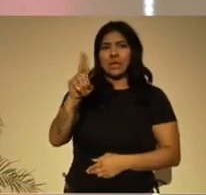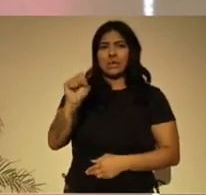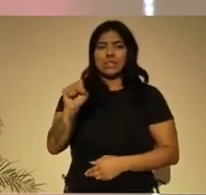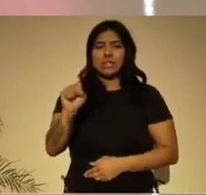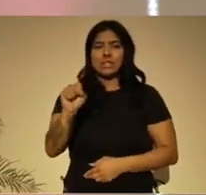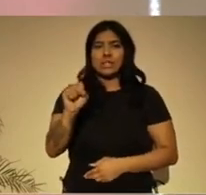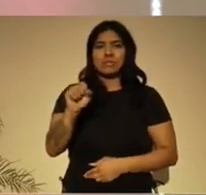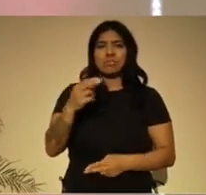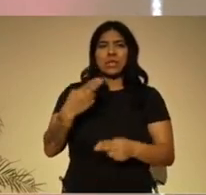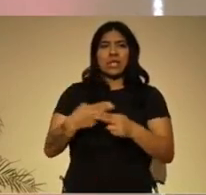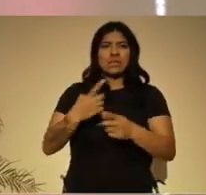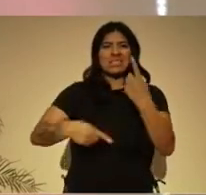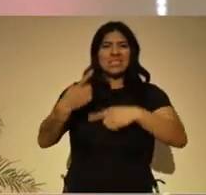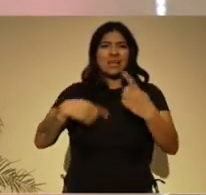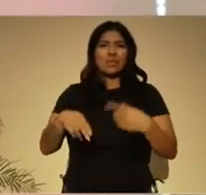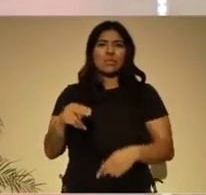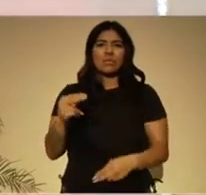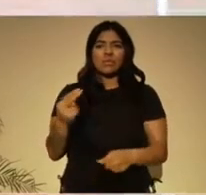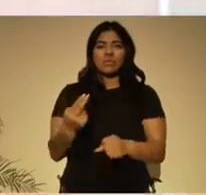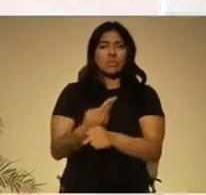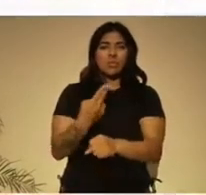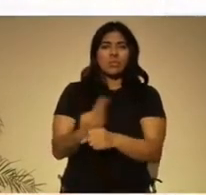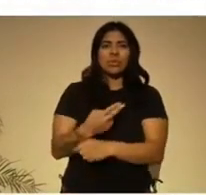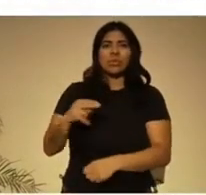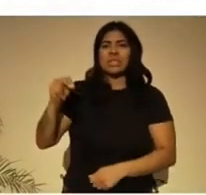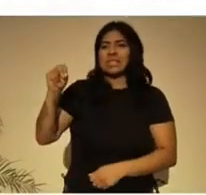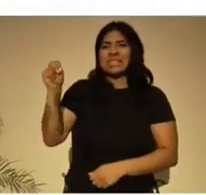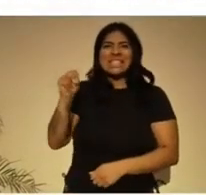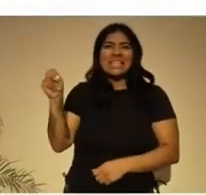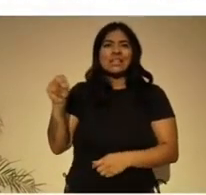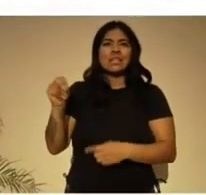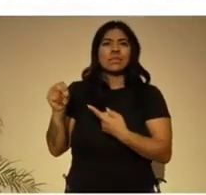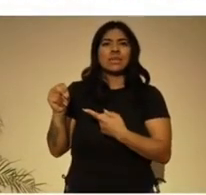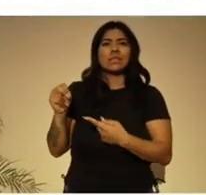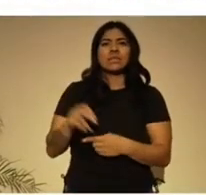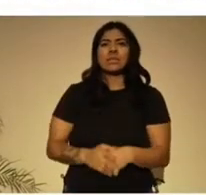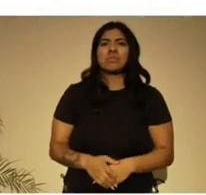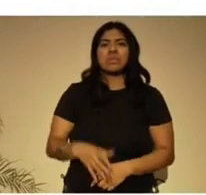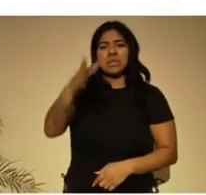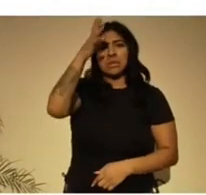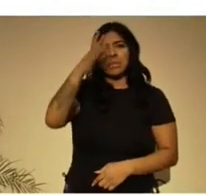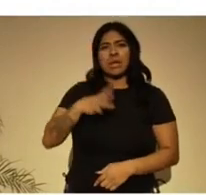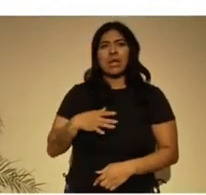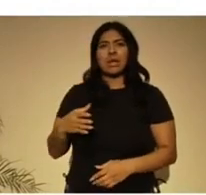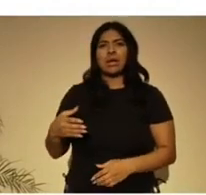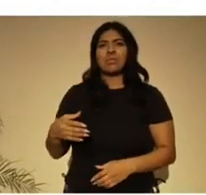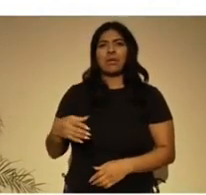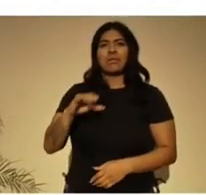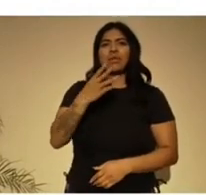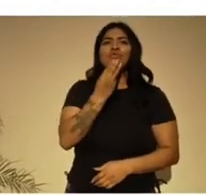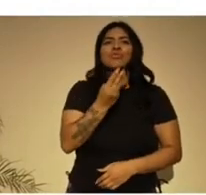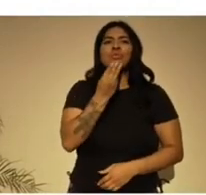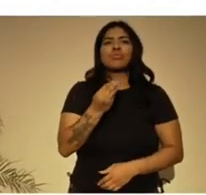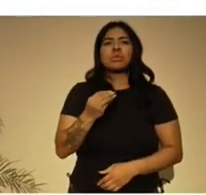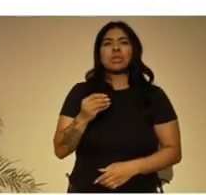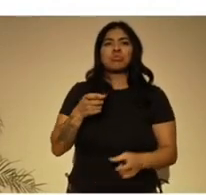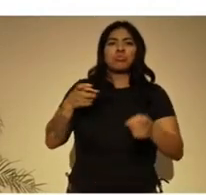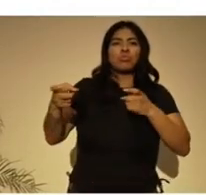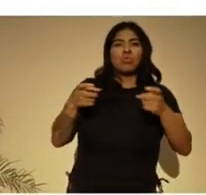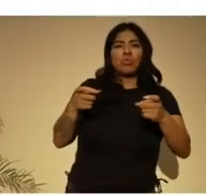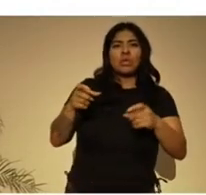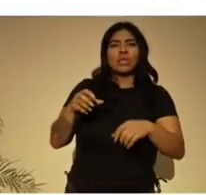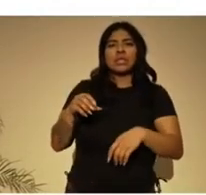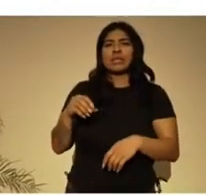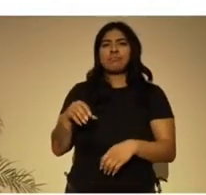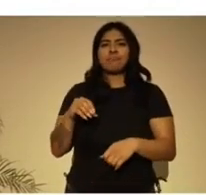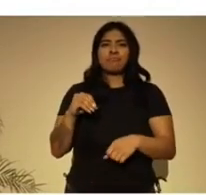The Bible says now that there was a Pharisee, a man named Nicodemus, who was a member of the Jewish ruling council. He